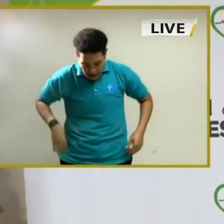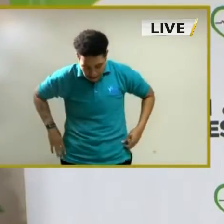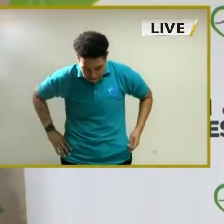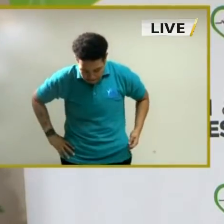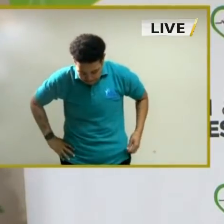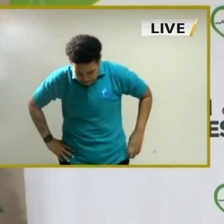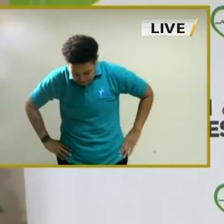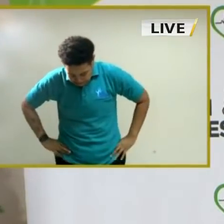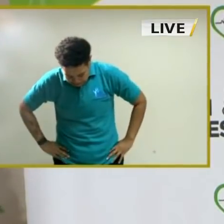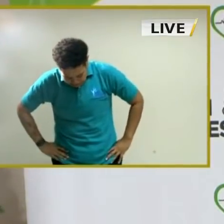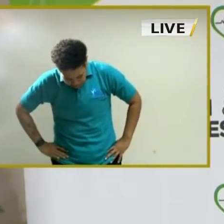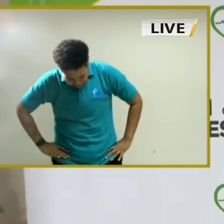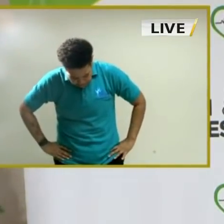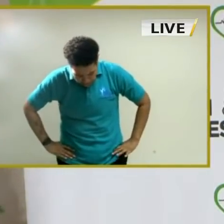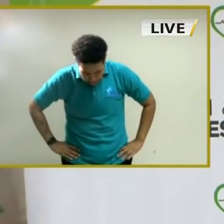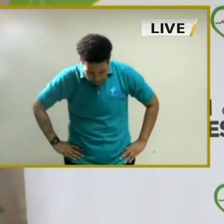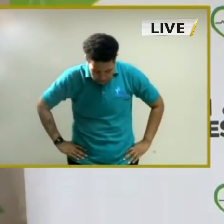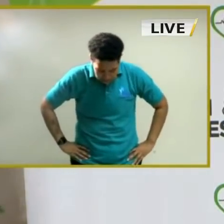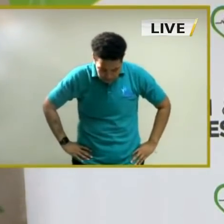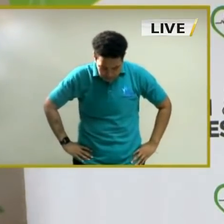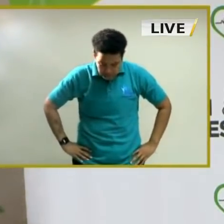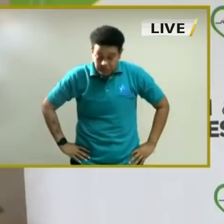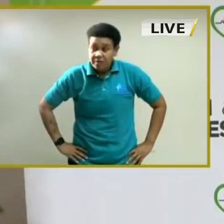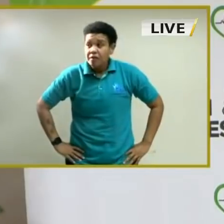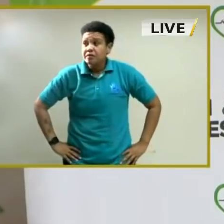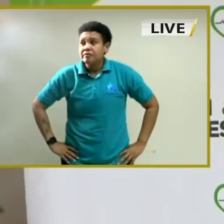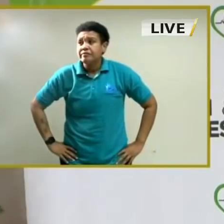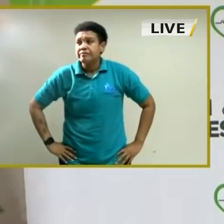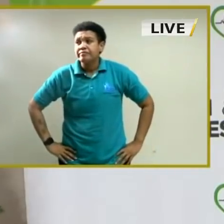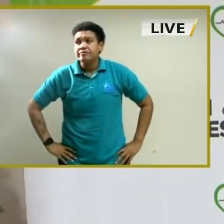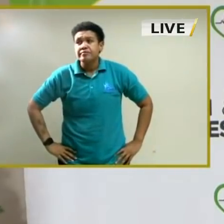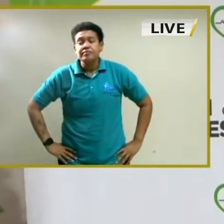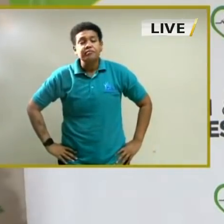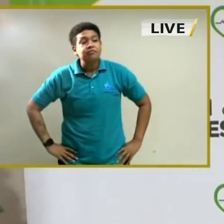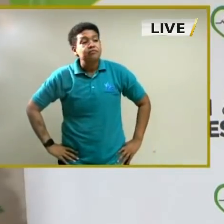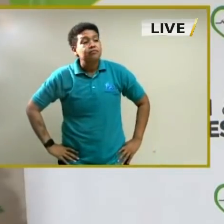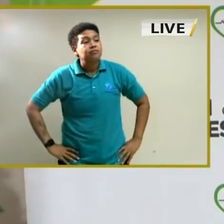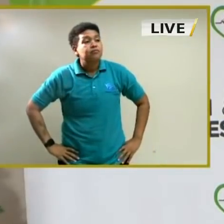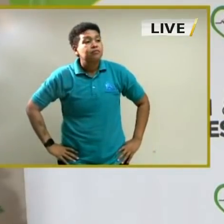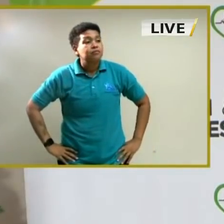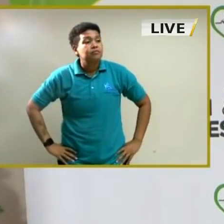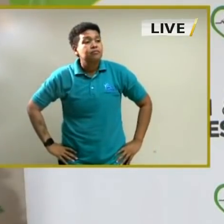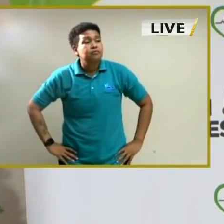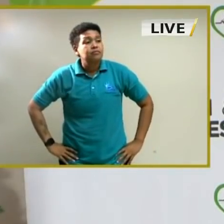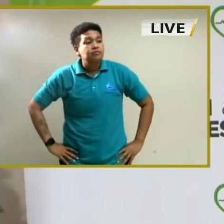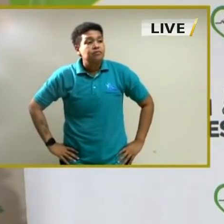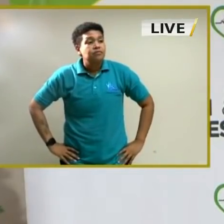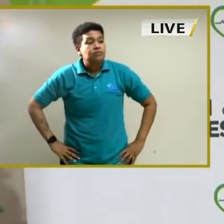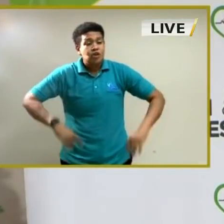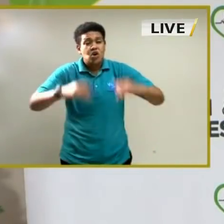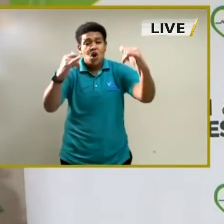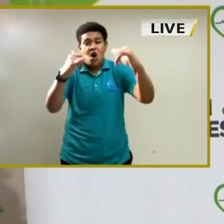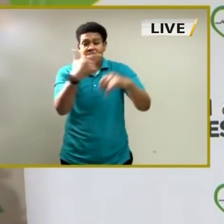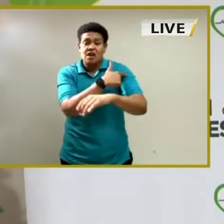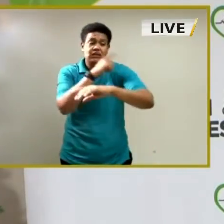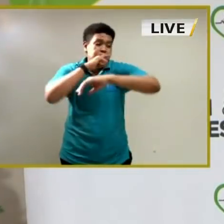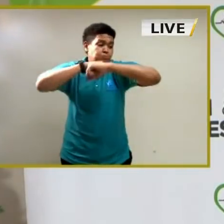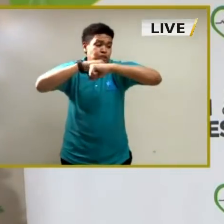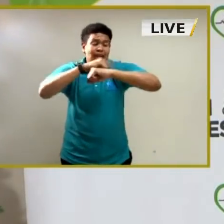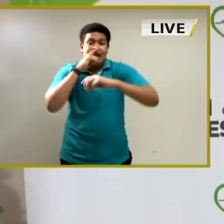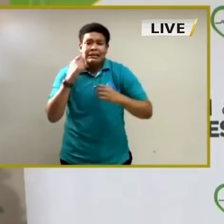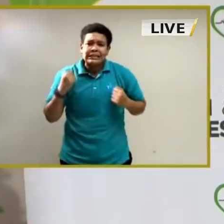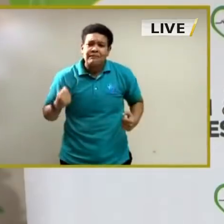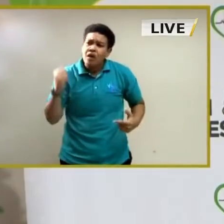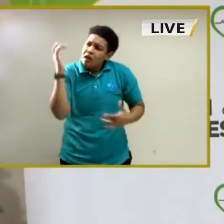current vaccines that are expected to protect against severe illness, hospitalization, and death due to the infection with